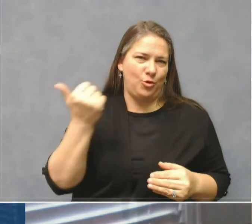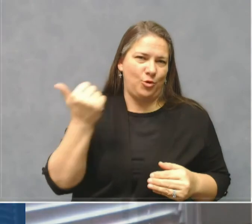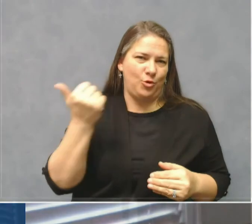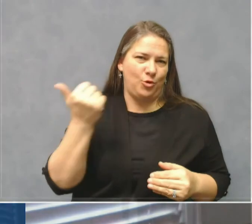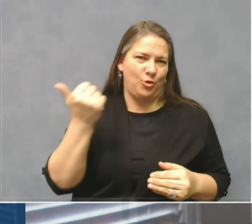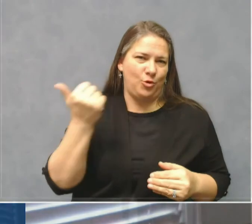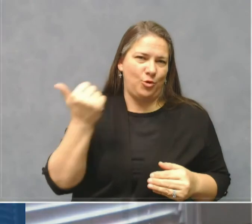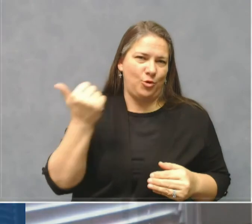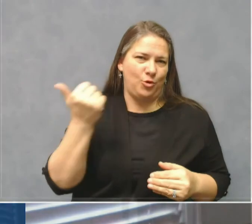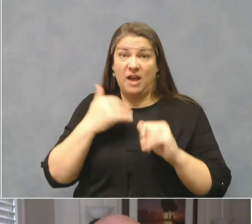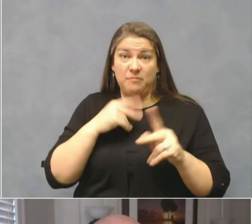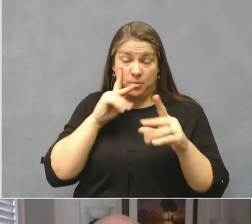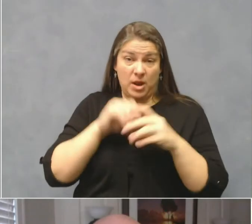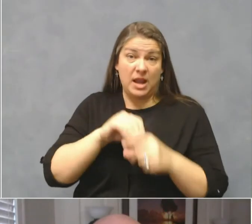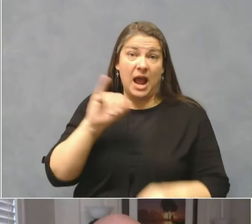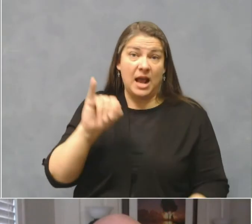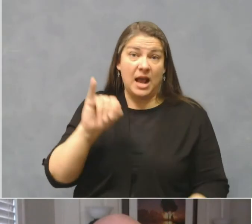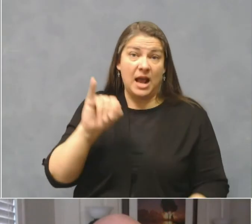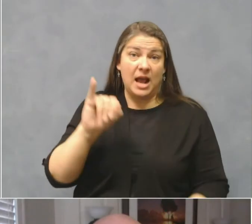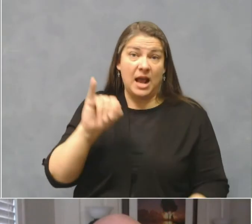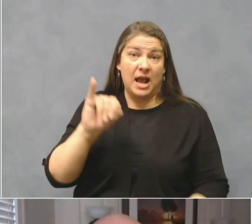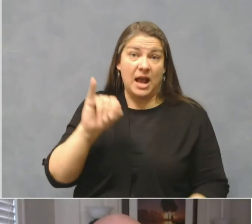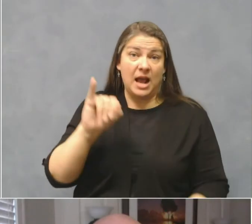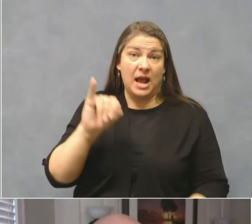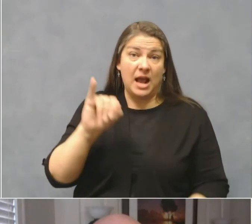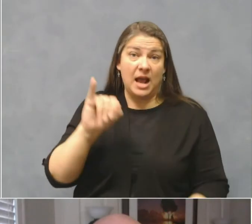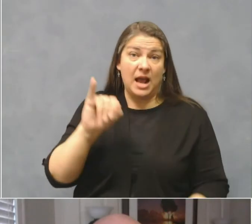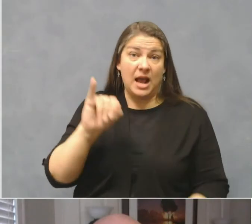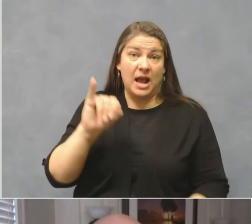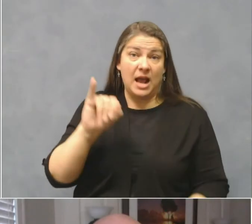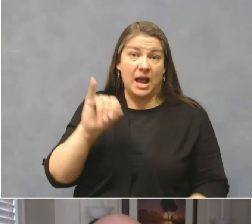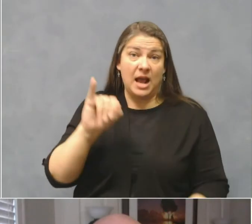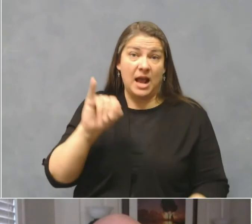We'll still the